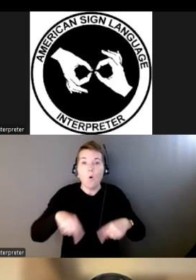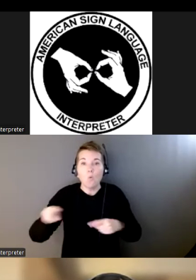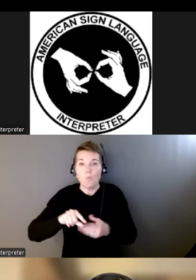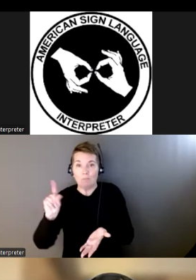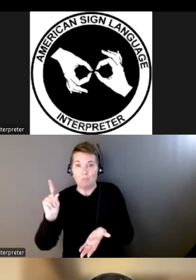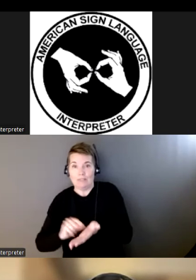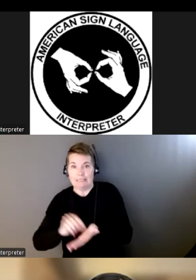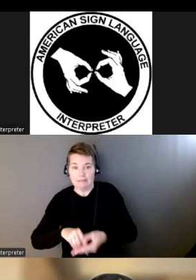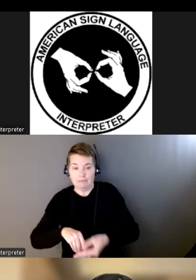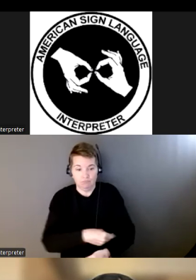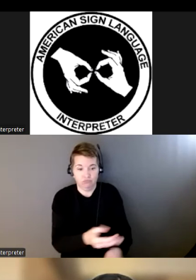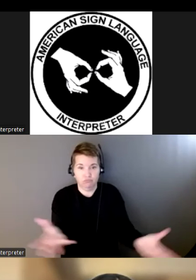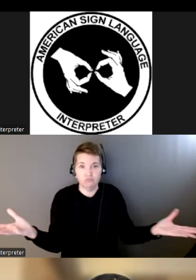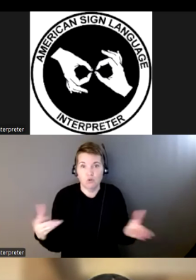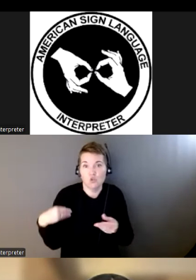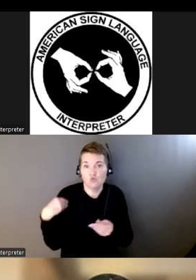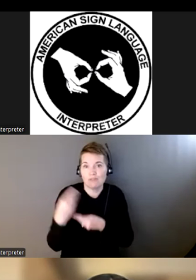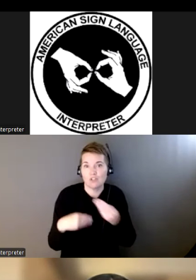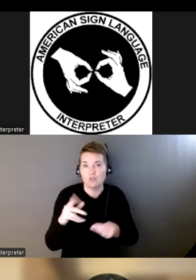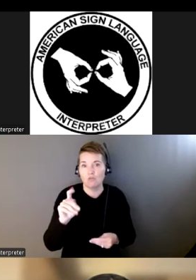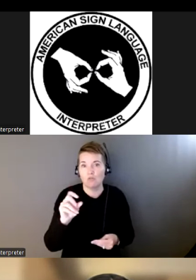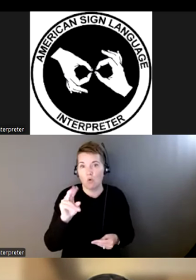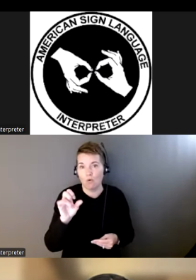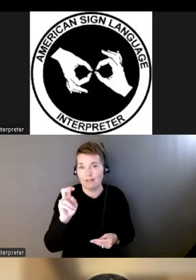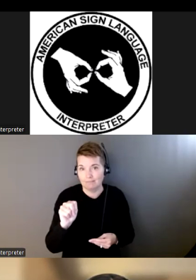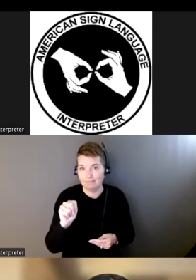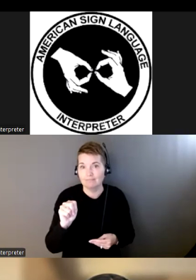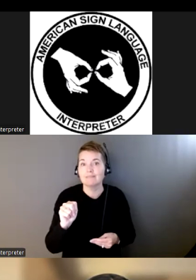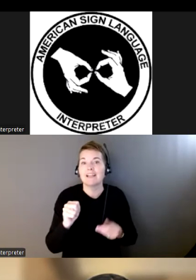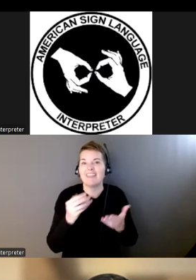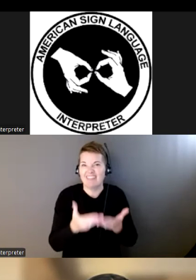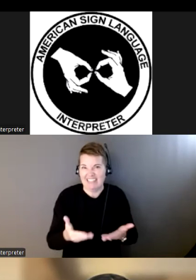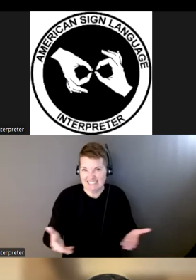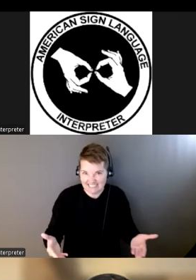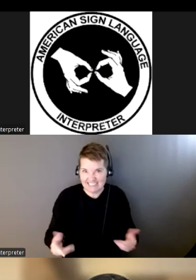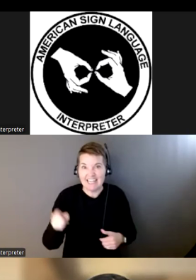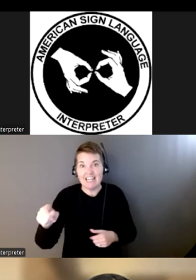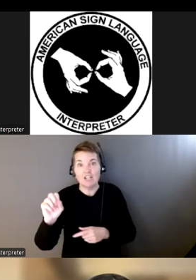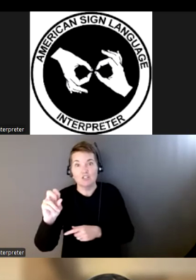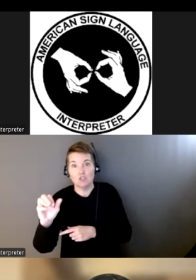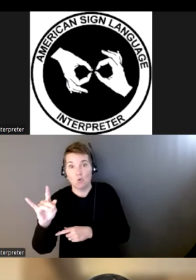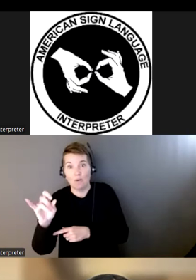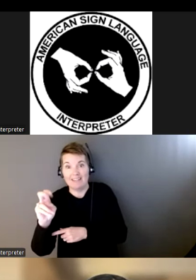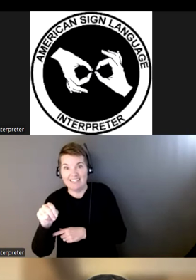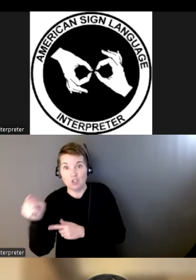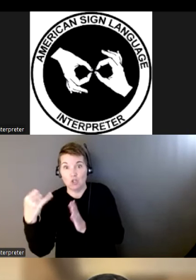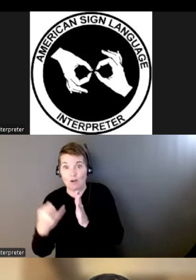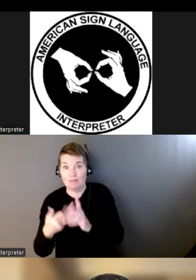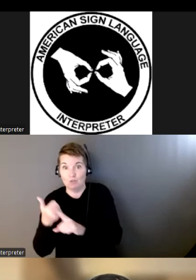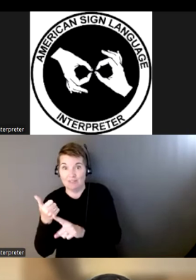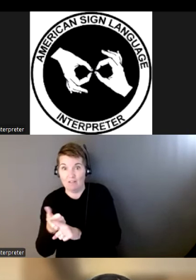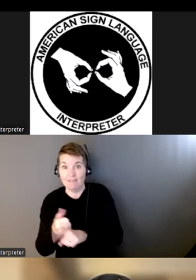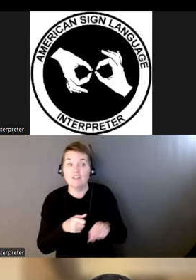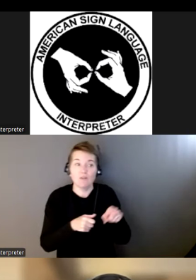objects, inked by Soyeon herself, prepared for everyone to color in if they did not feel